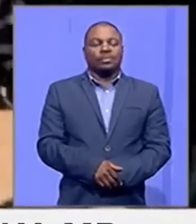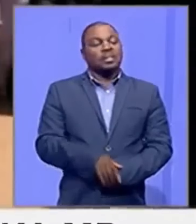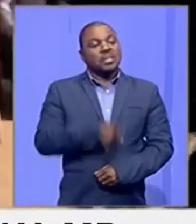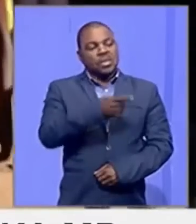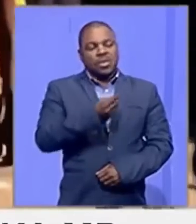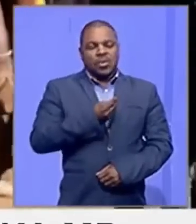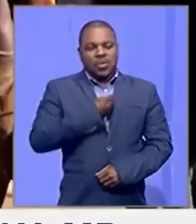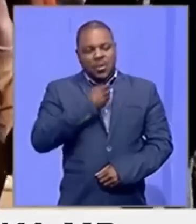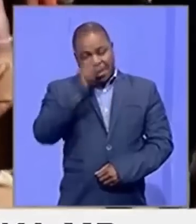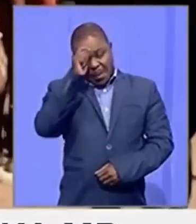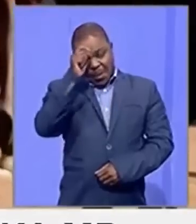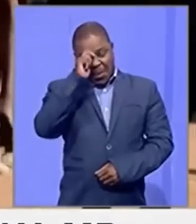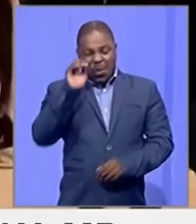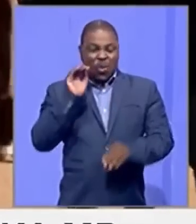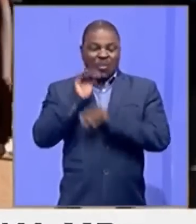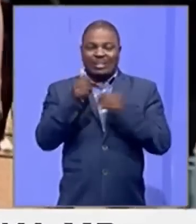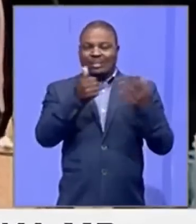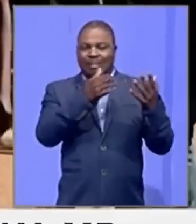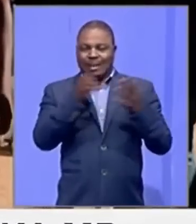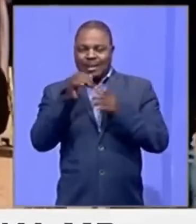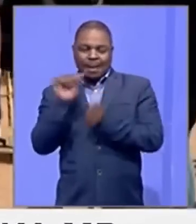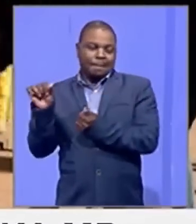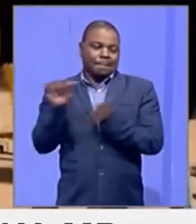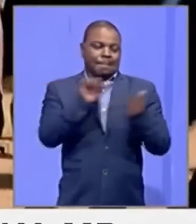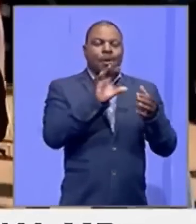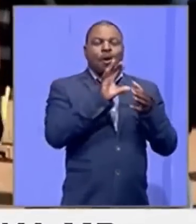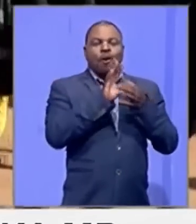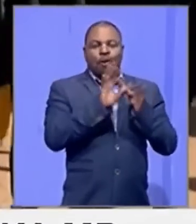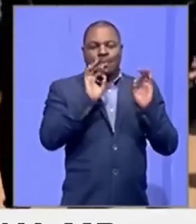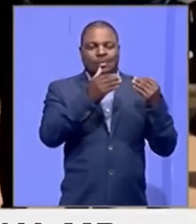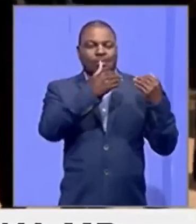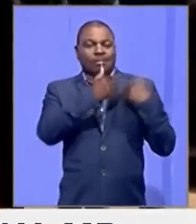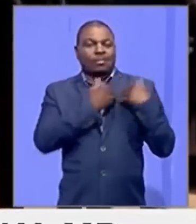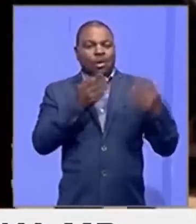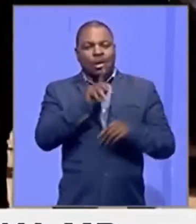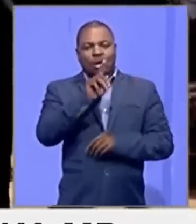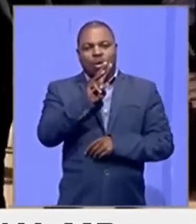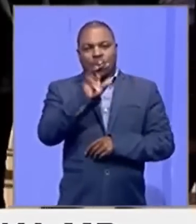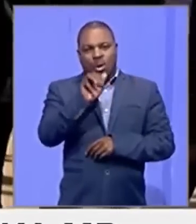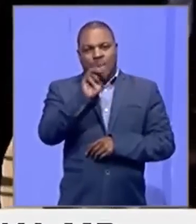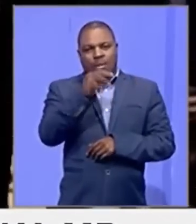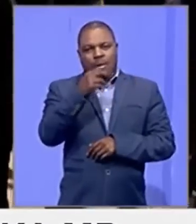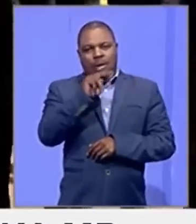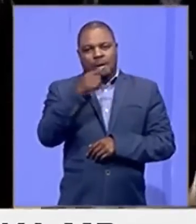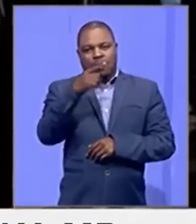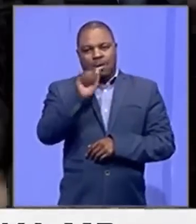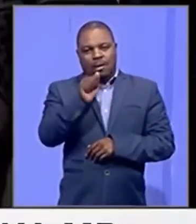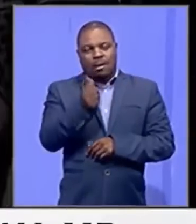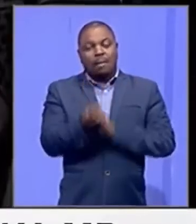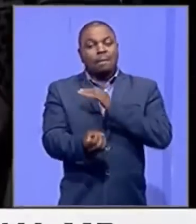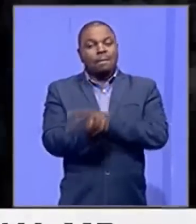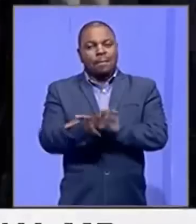Badikana ba go feta magolo tshela ba boetse gae ba bolokegile ka kwa Mhlanga provinseng ya Mpumalanga.